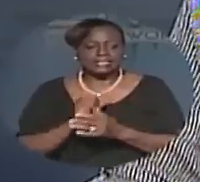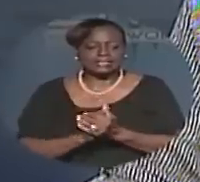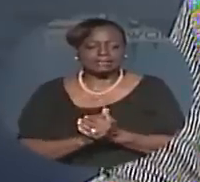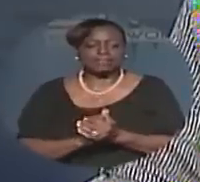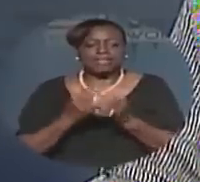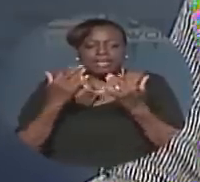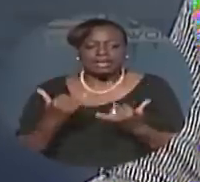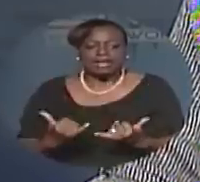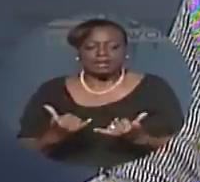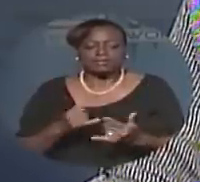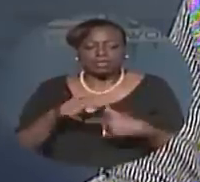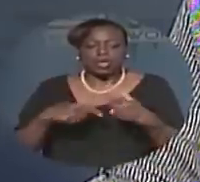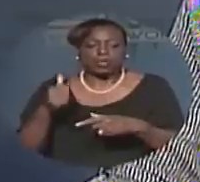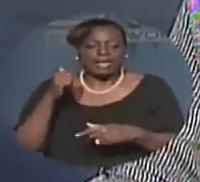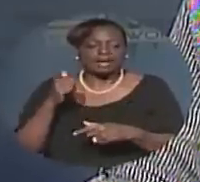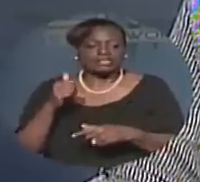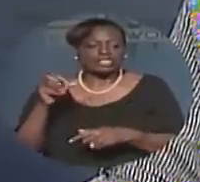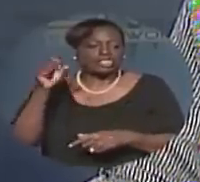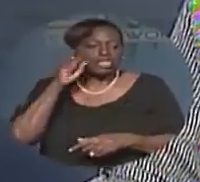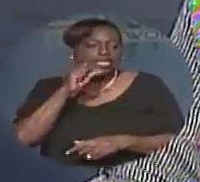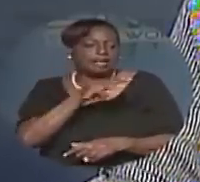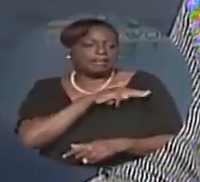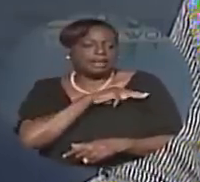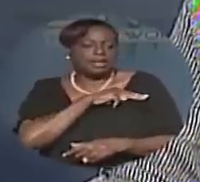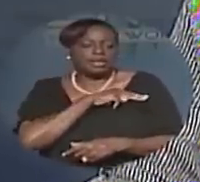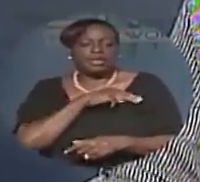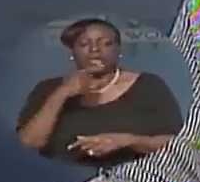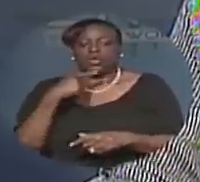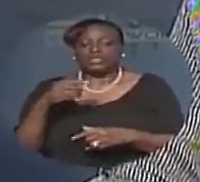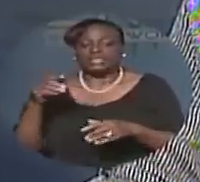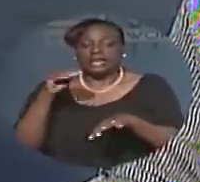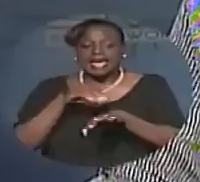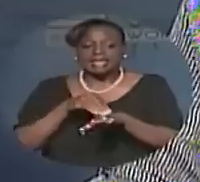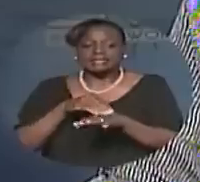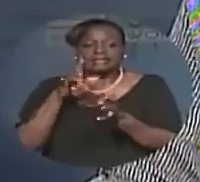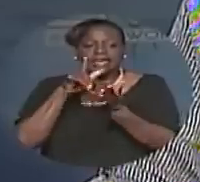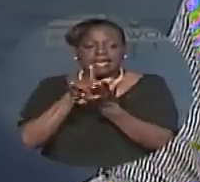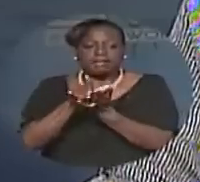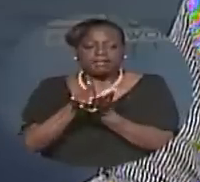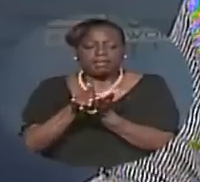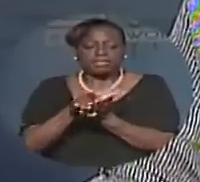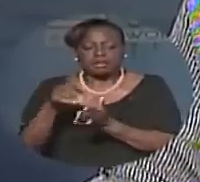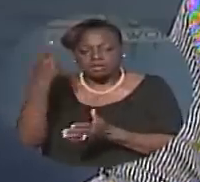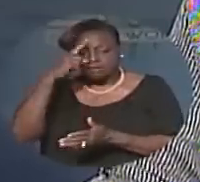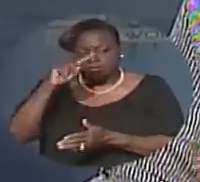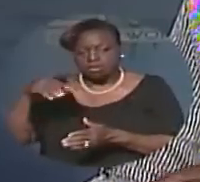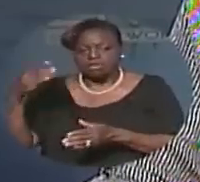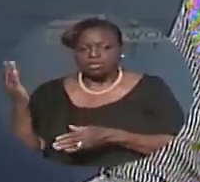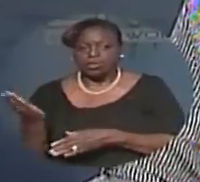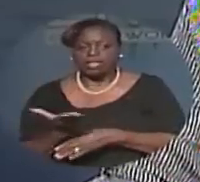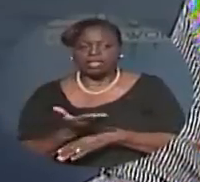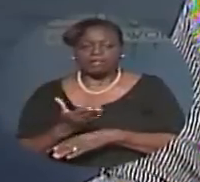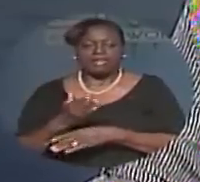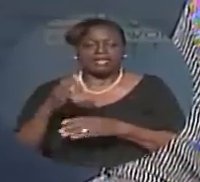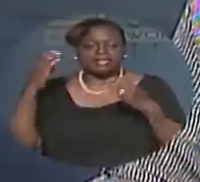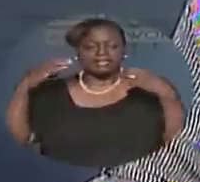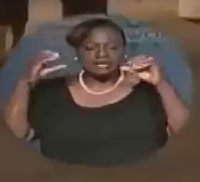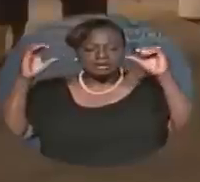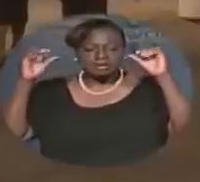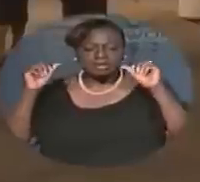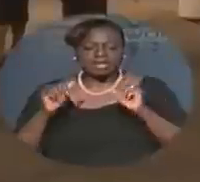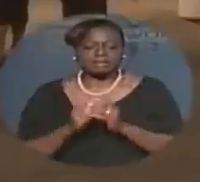Now we go live to our Shanique Miller, who's currently at the Odyssey Airport for the welcoming ceremony of the prince. Good evening,